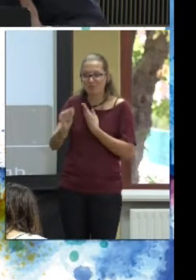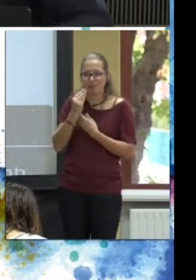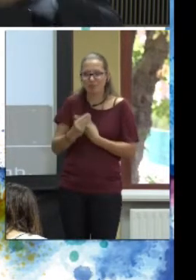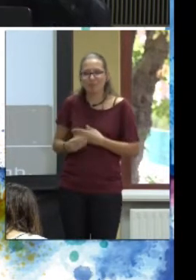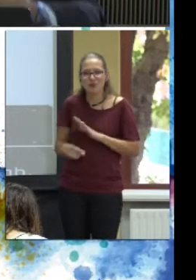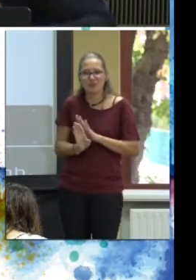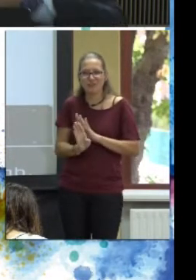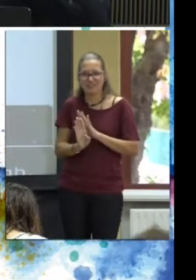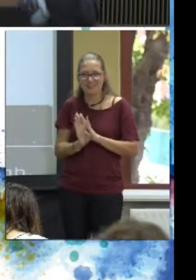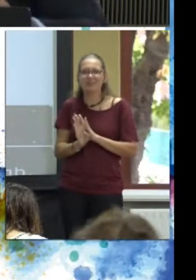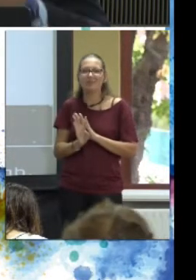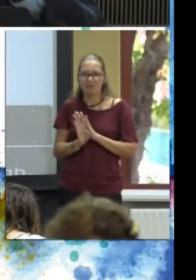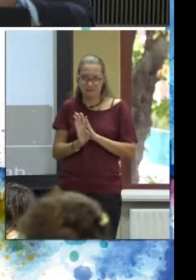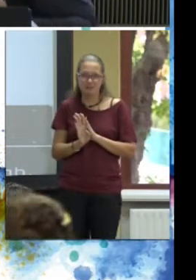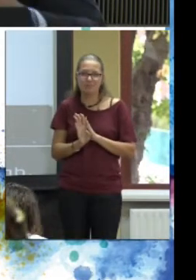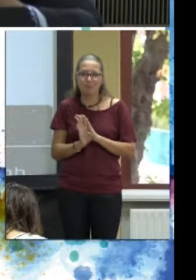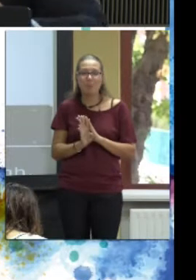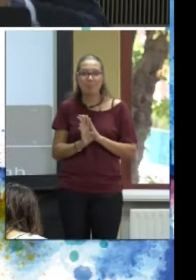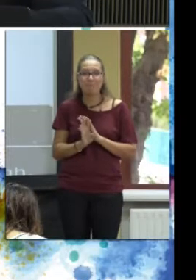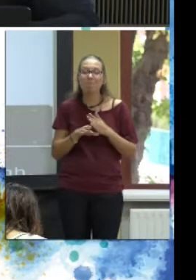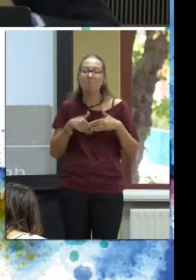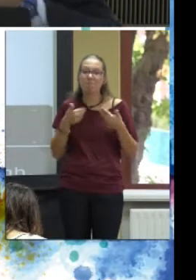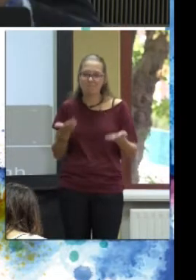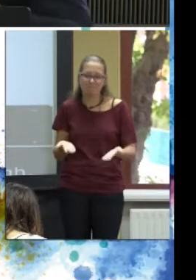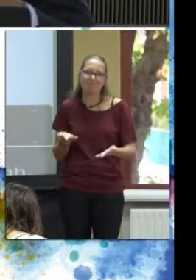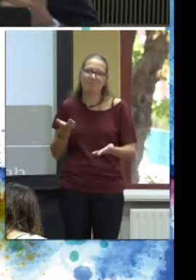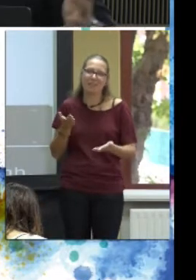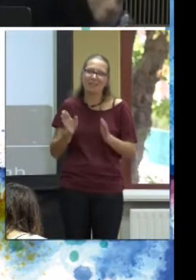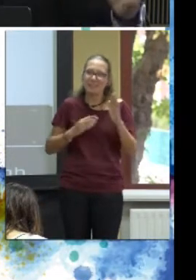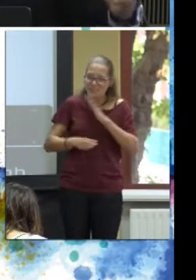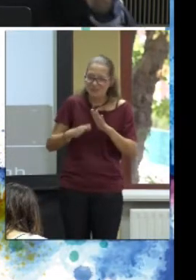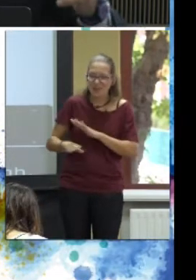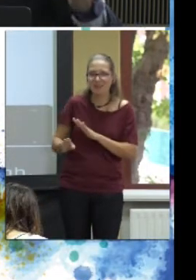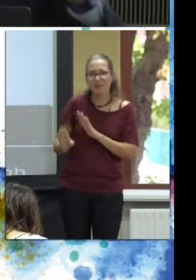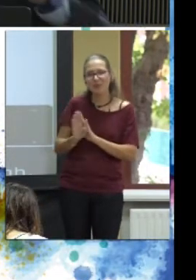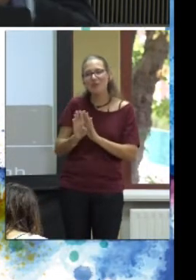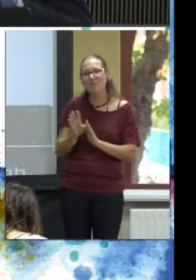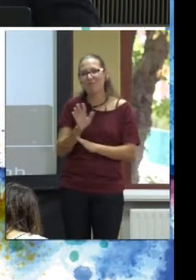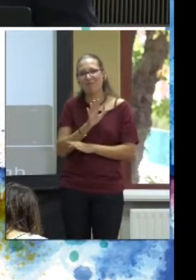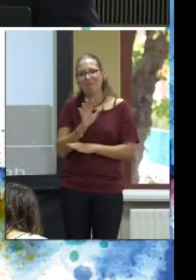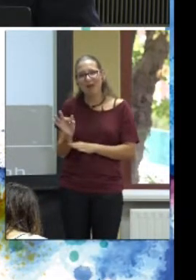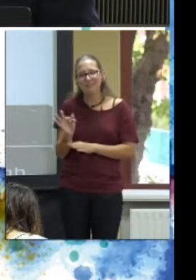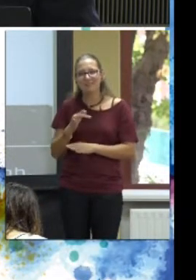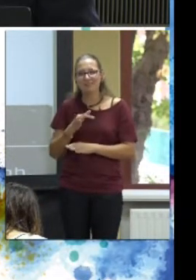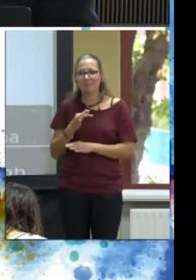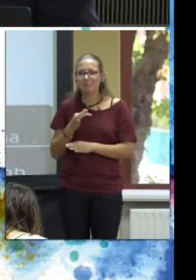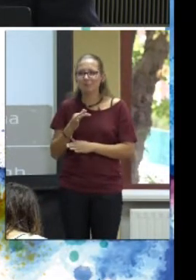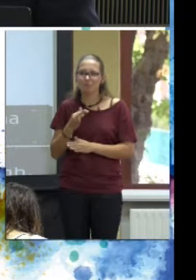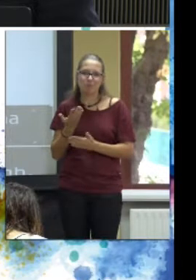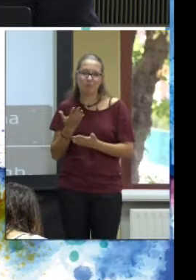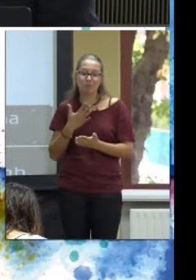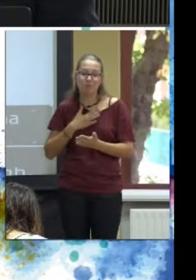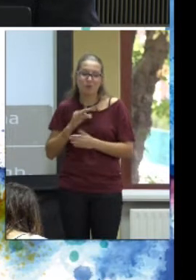we want to add further value so that we continue investing on this, and so that